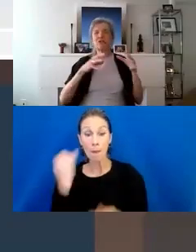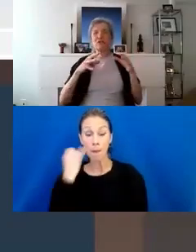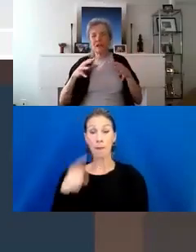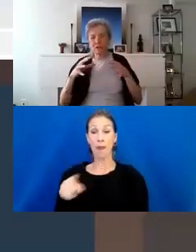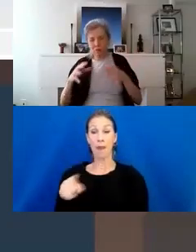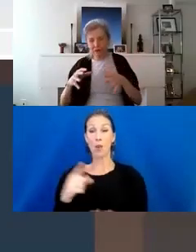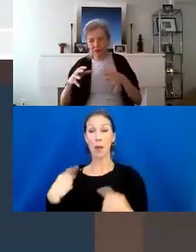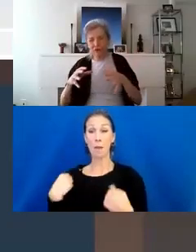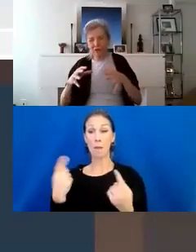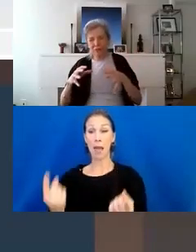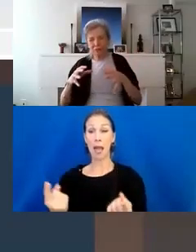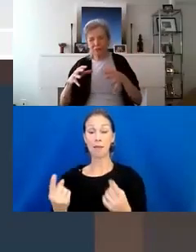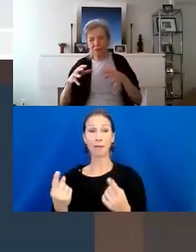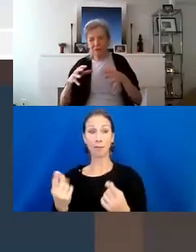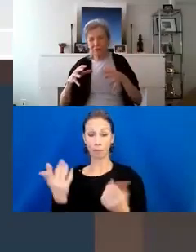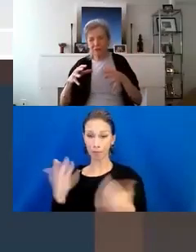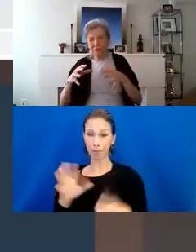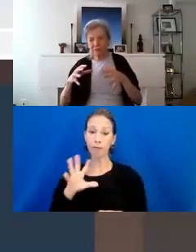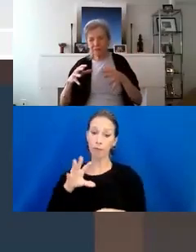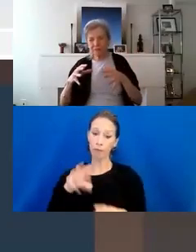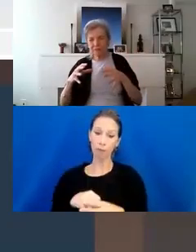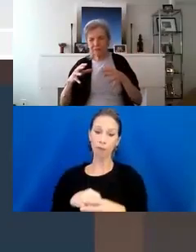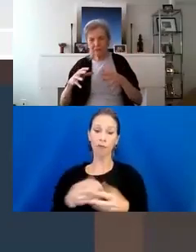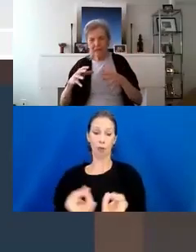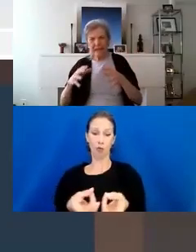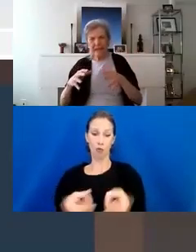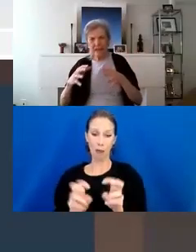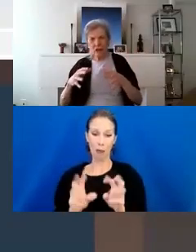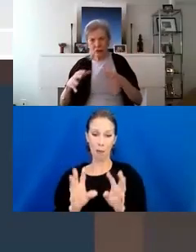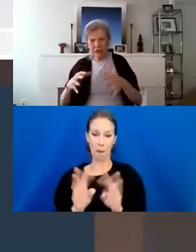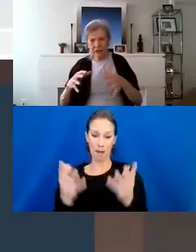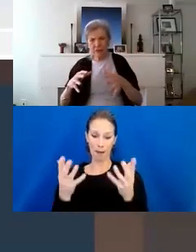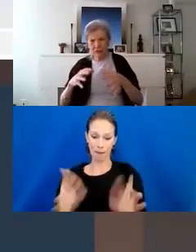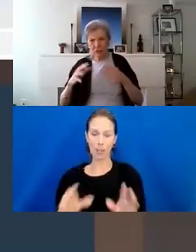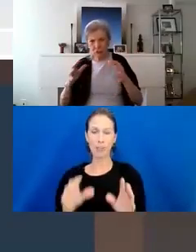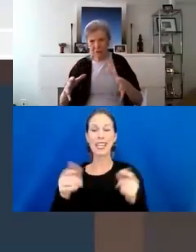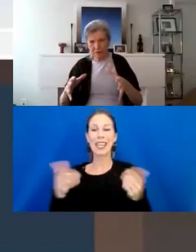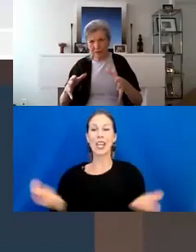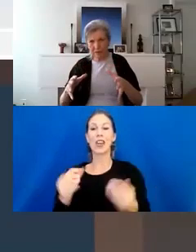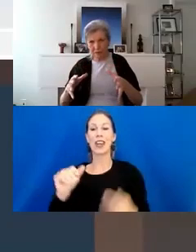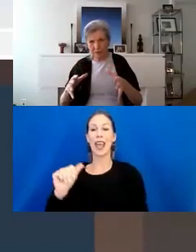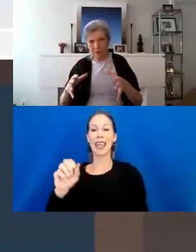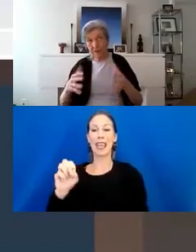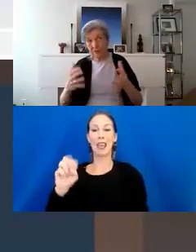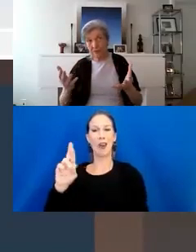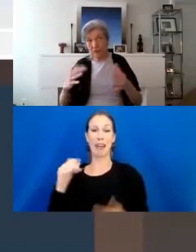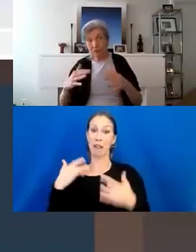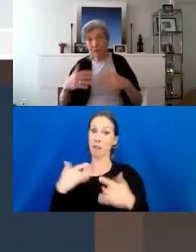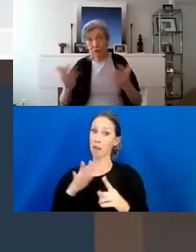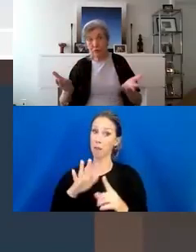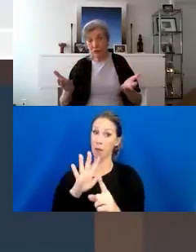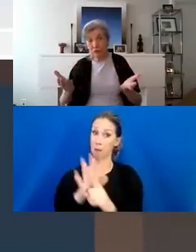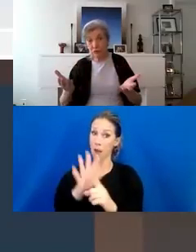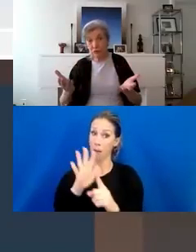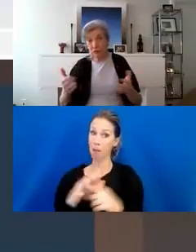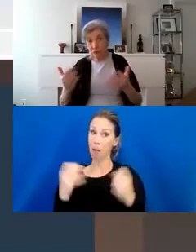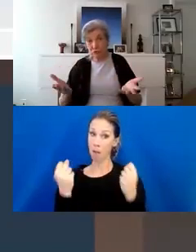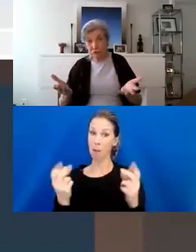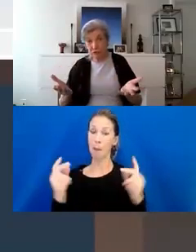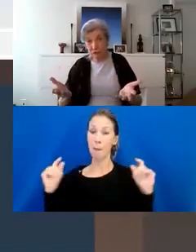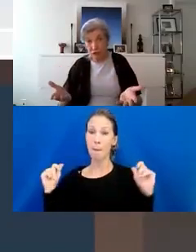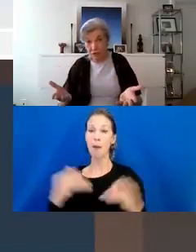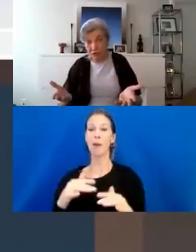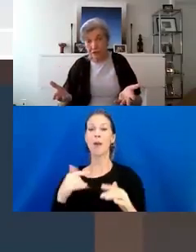been to a round table at AERA, which are quite popular, and this reform was introduced